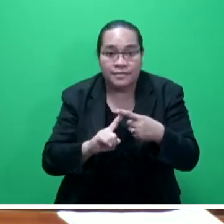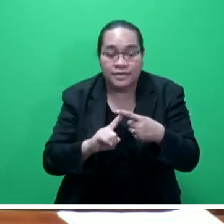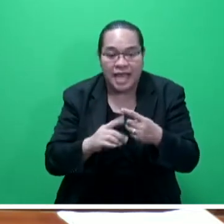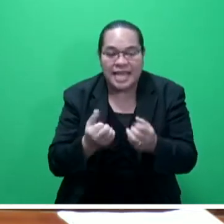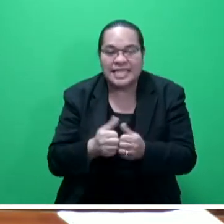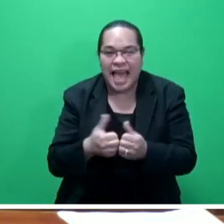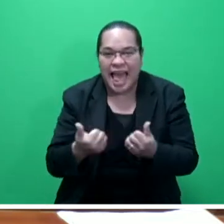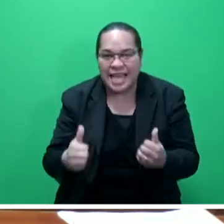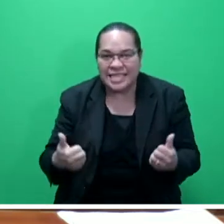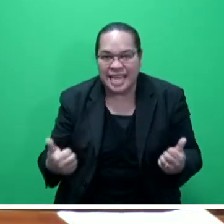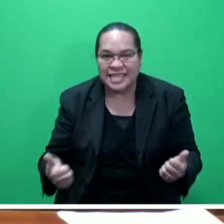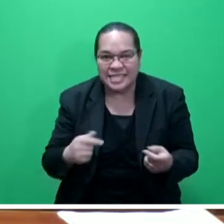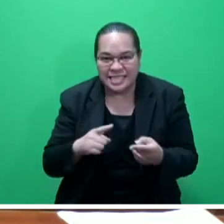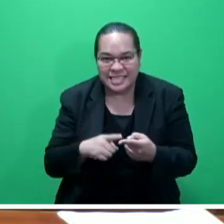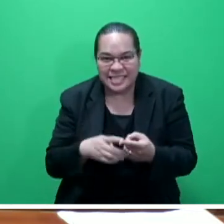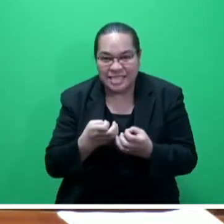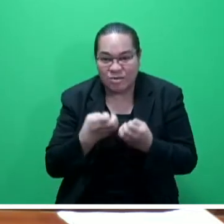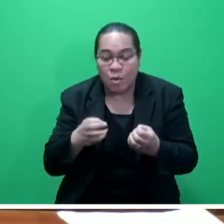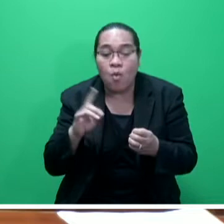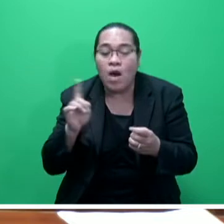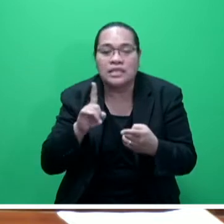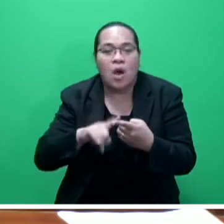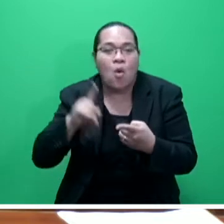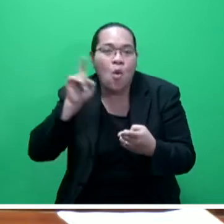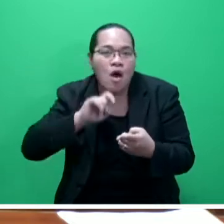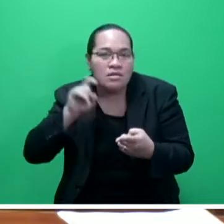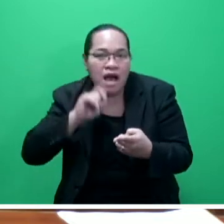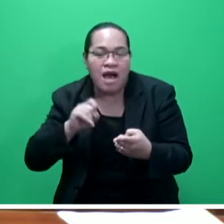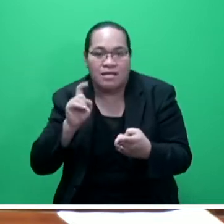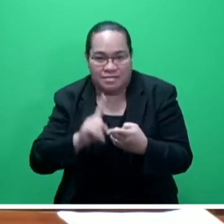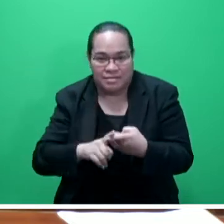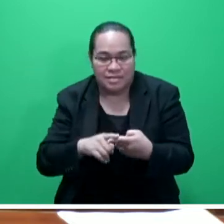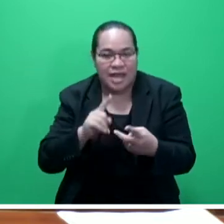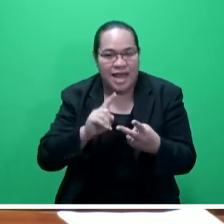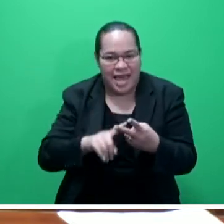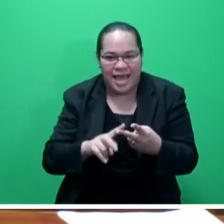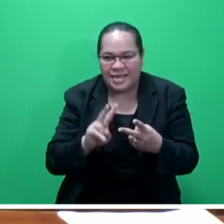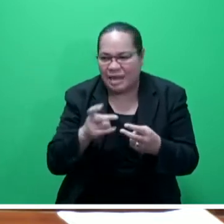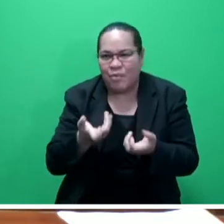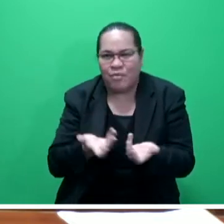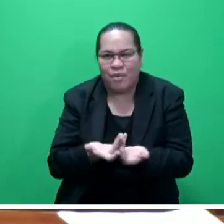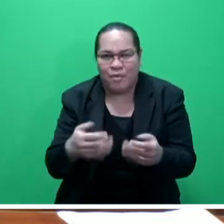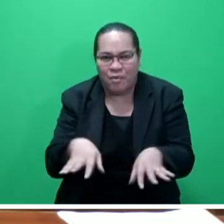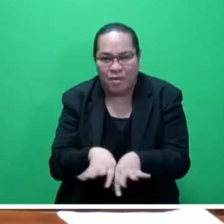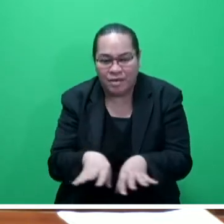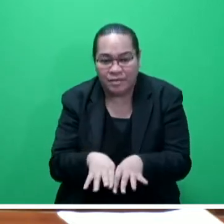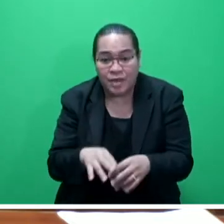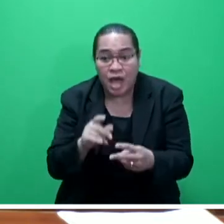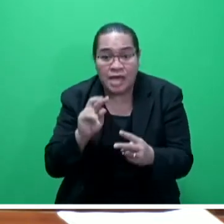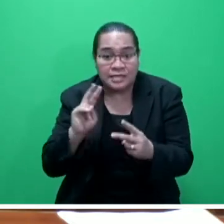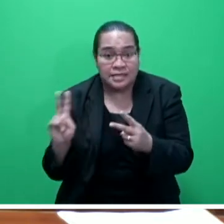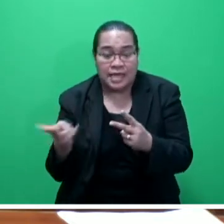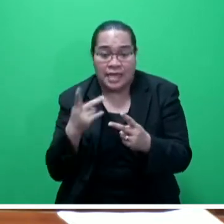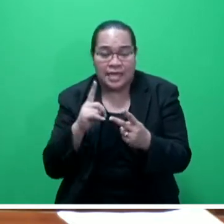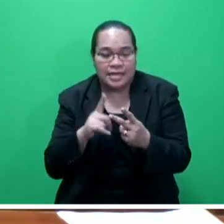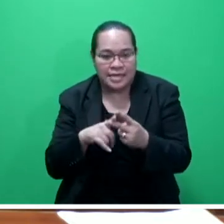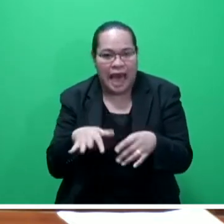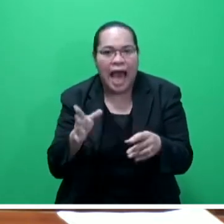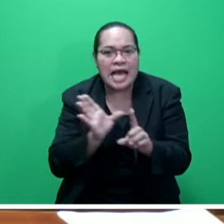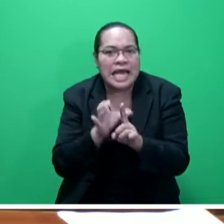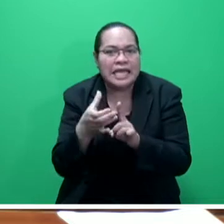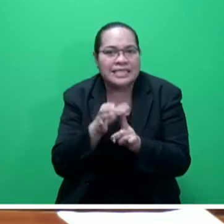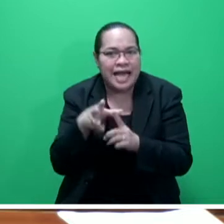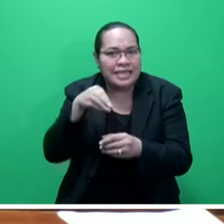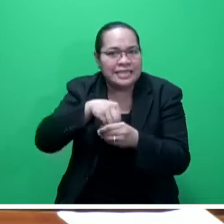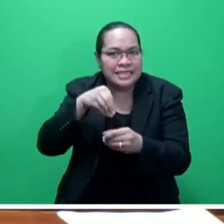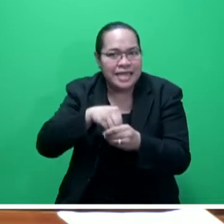assets is basically water and wastewater. Secondly, looking at reforming the culture within that particular organization and